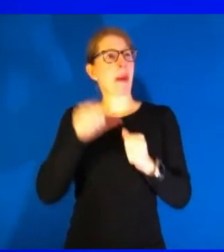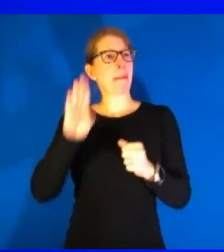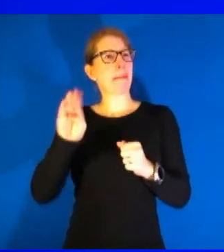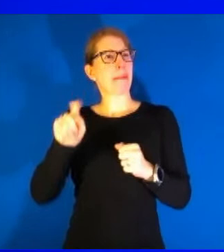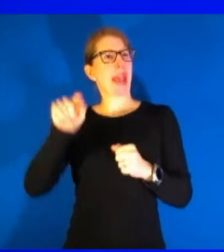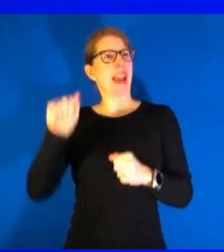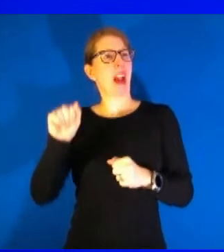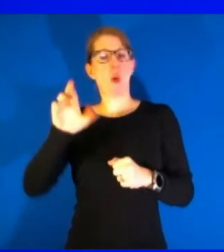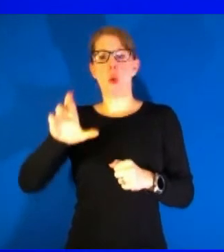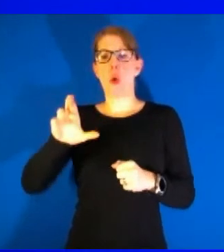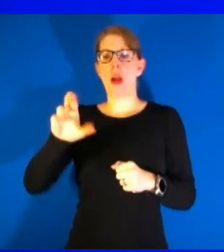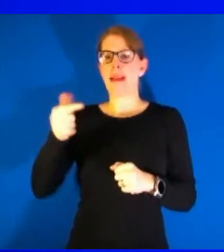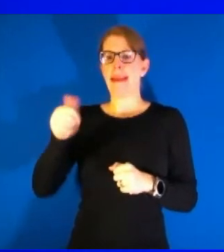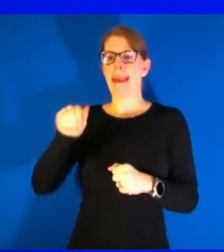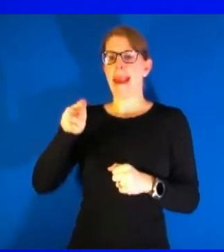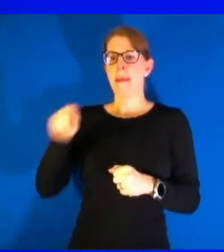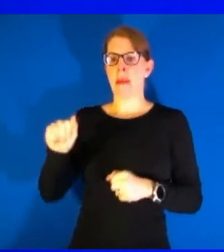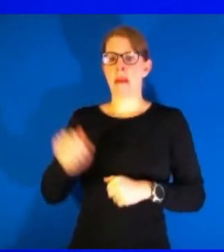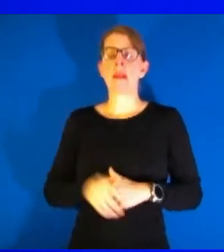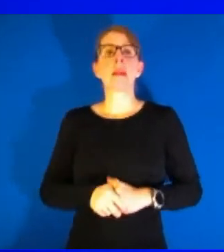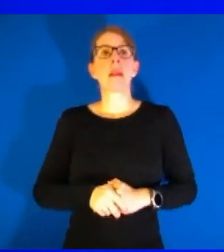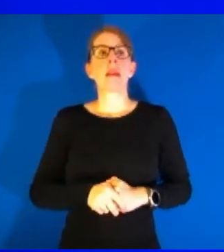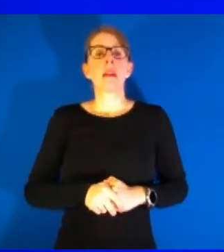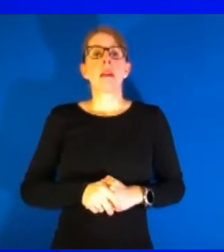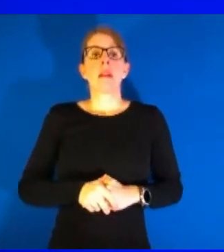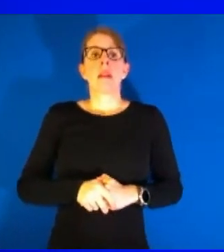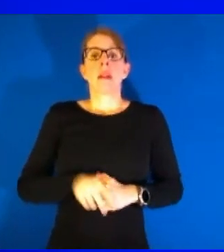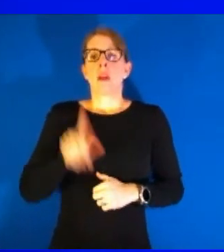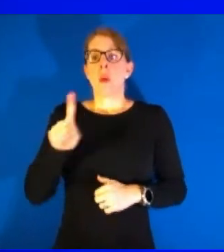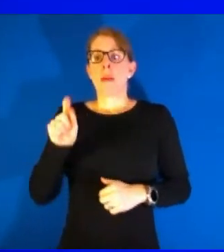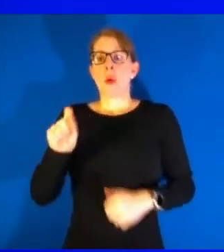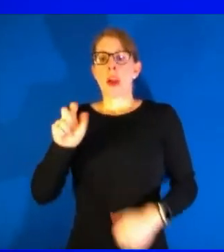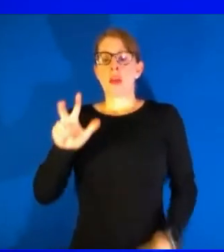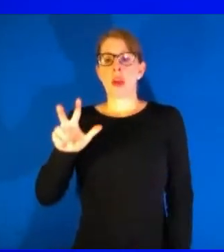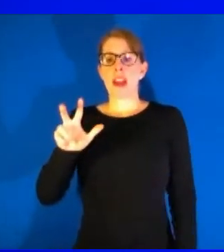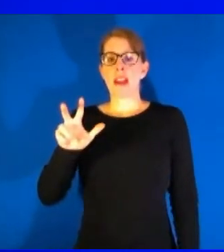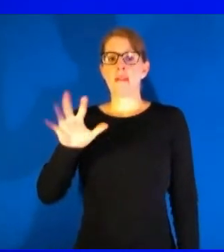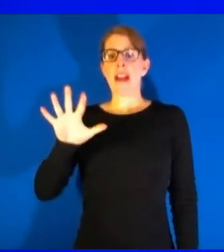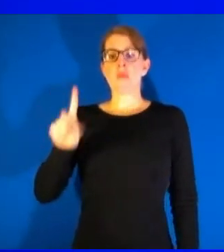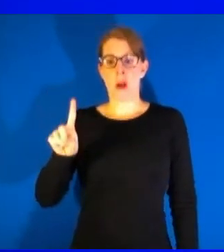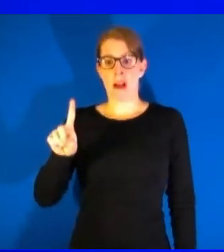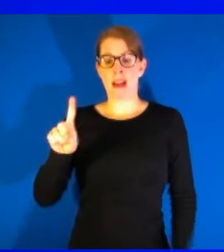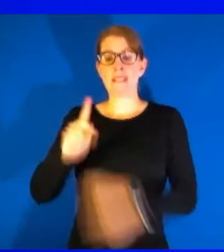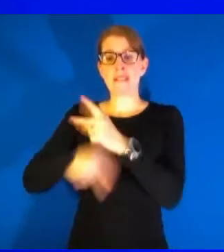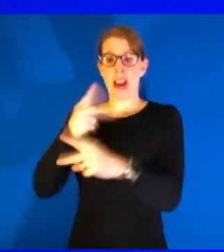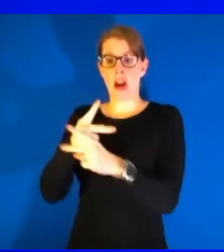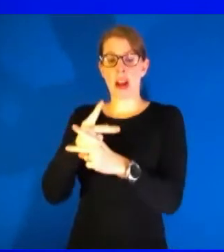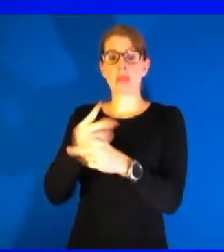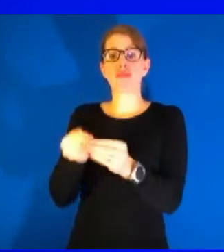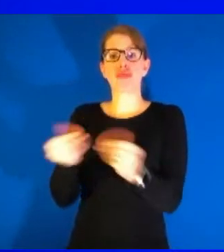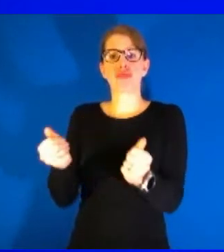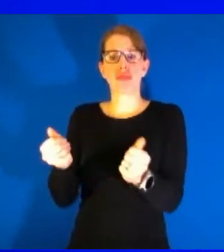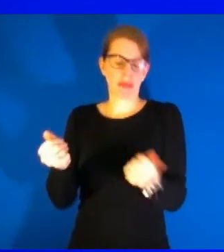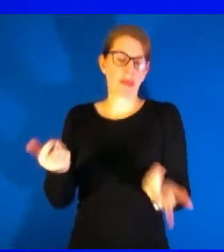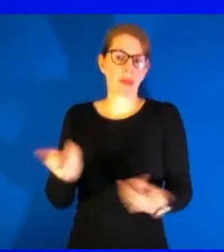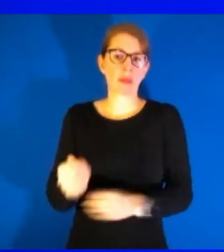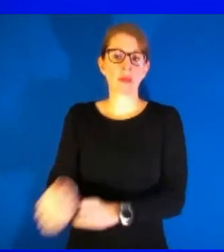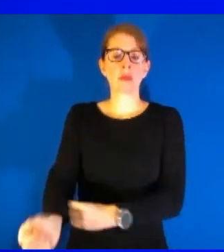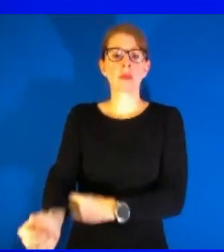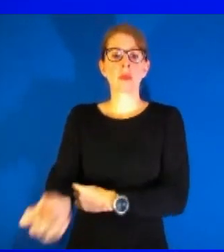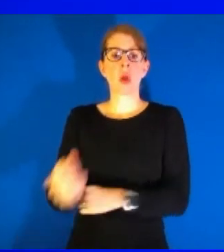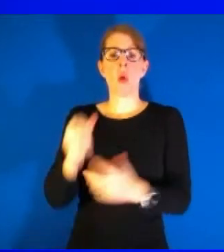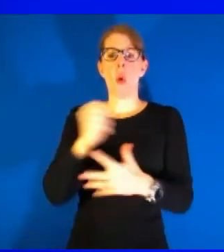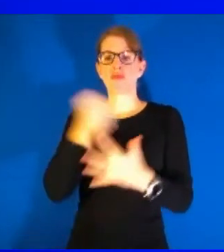or Gamma, one of those, that 1.351 variant. That ended up dying out or getting displaced